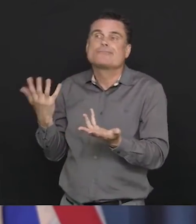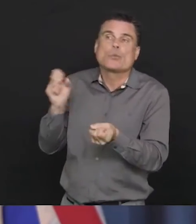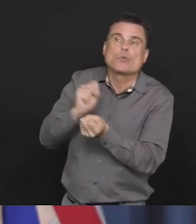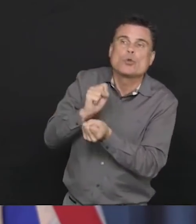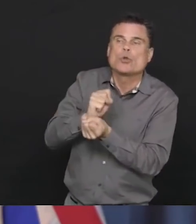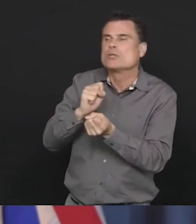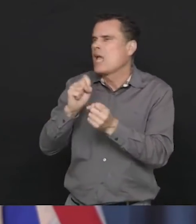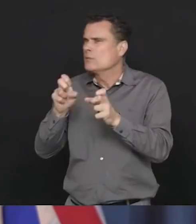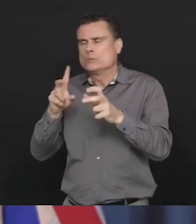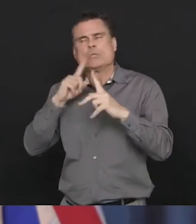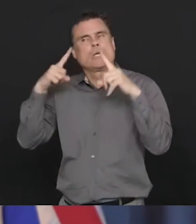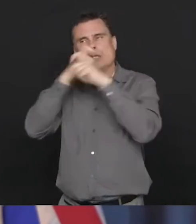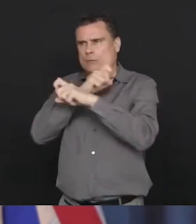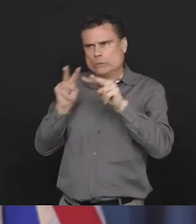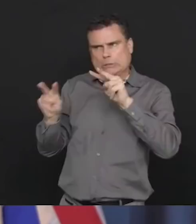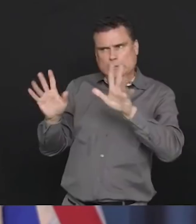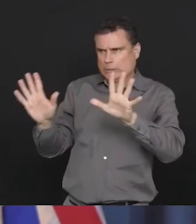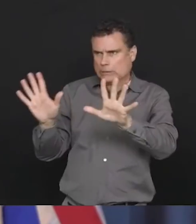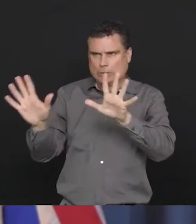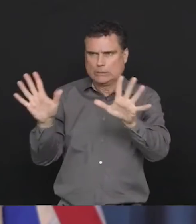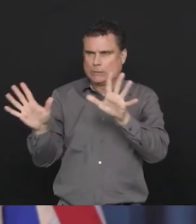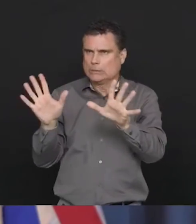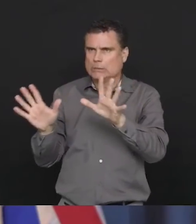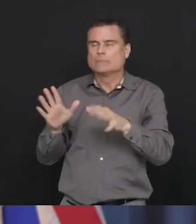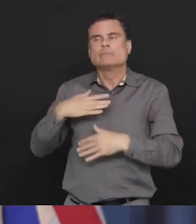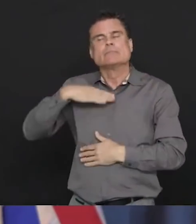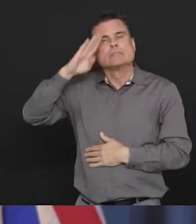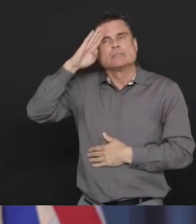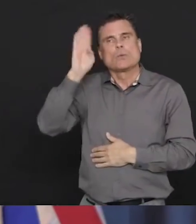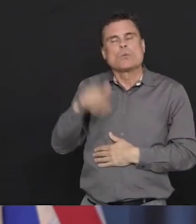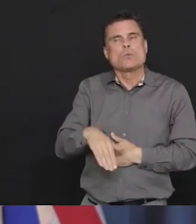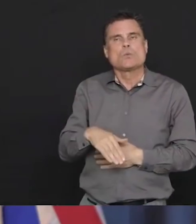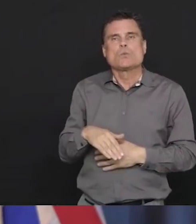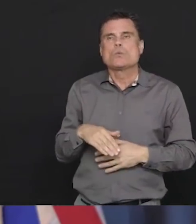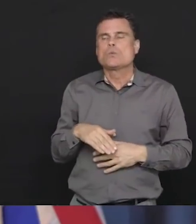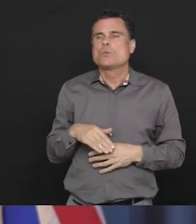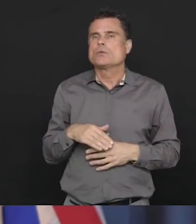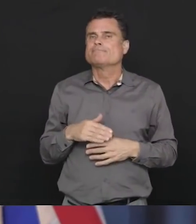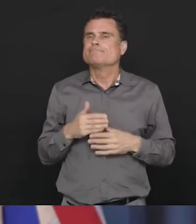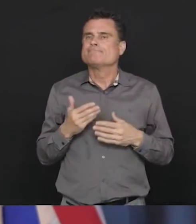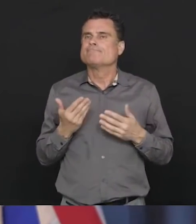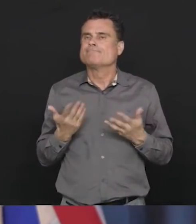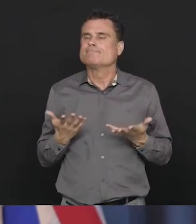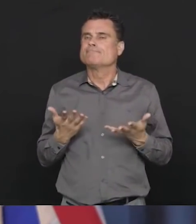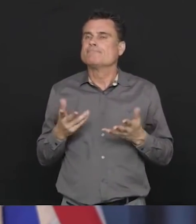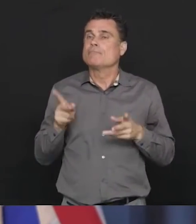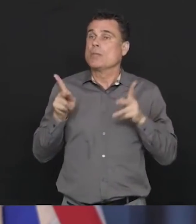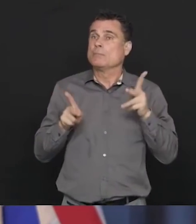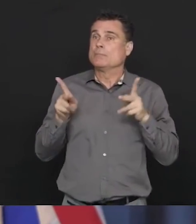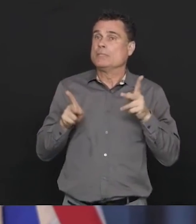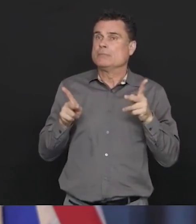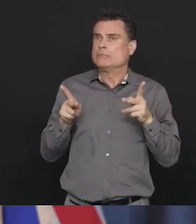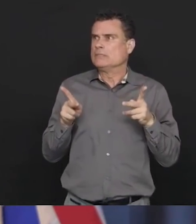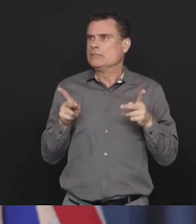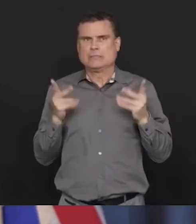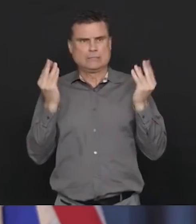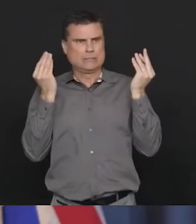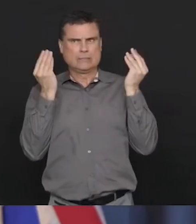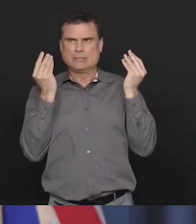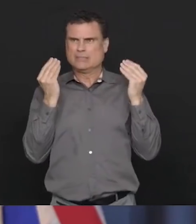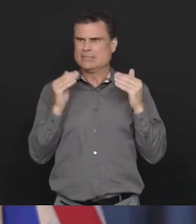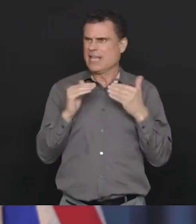assistance from others to come in and supplement the staffing in some of those facilities, and I'm also very grateful for